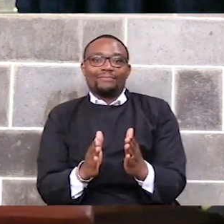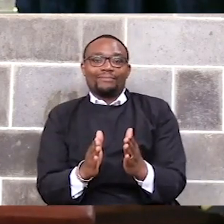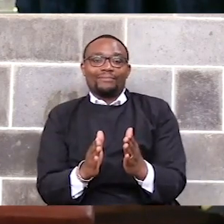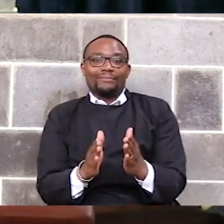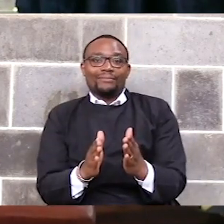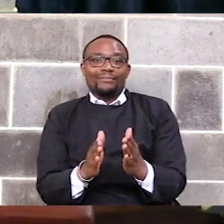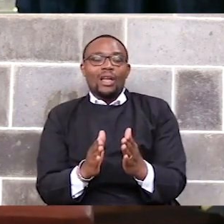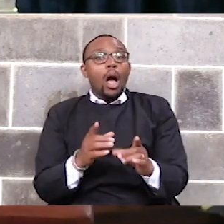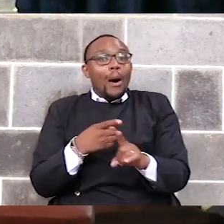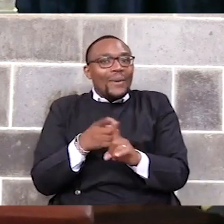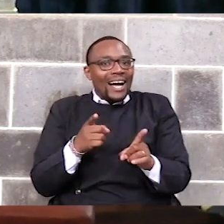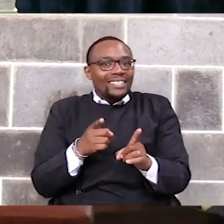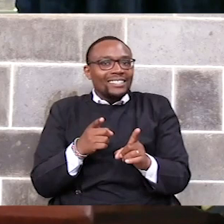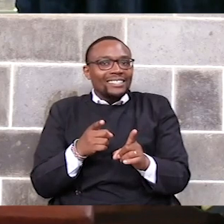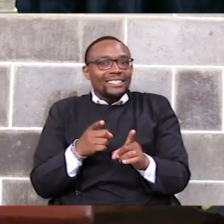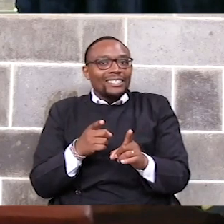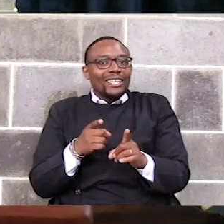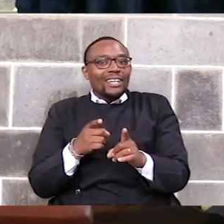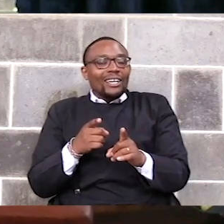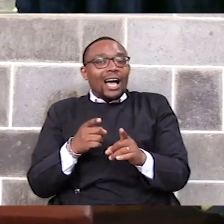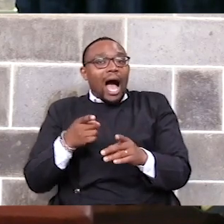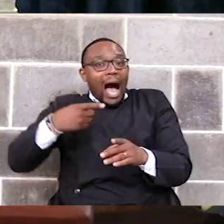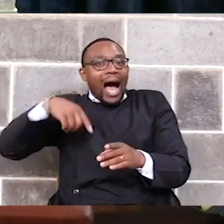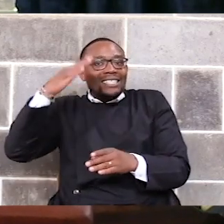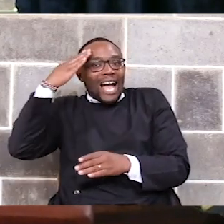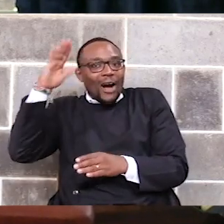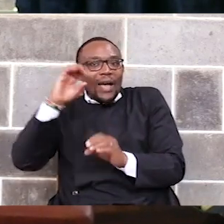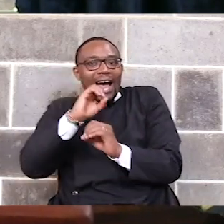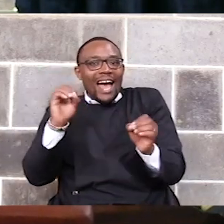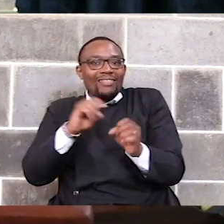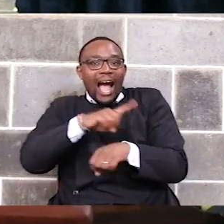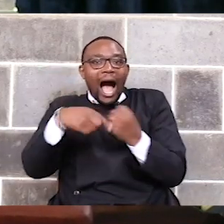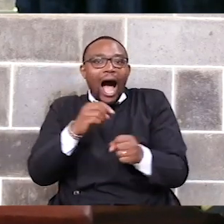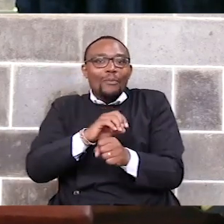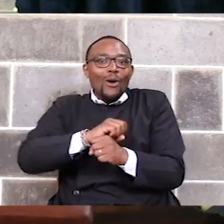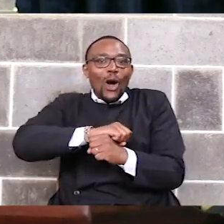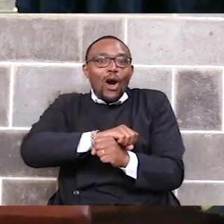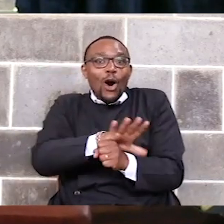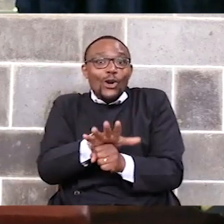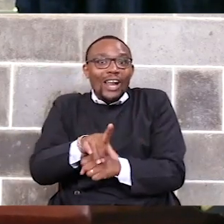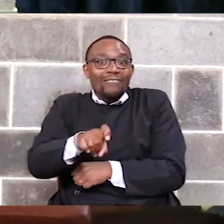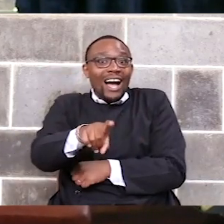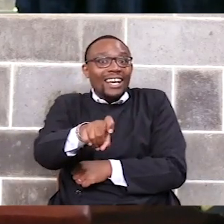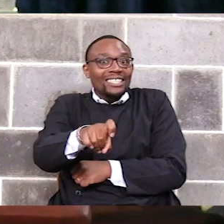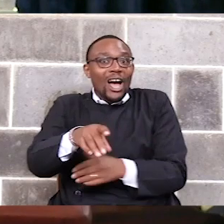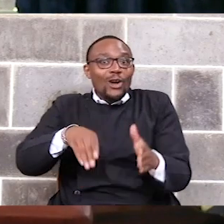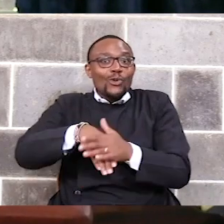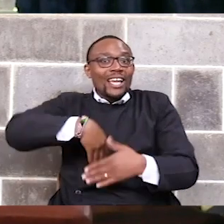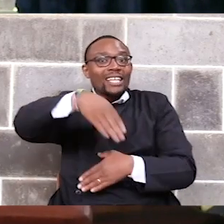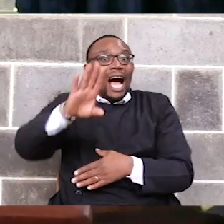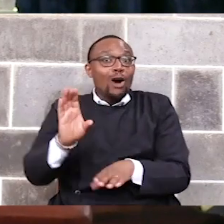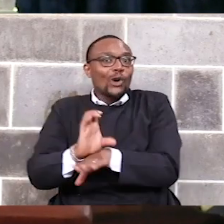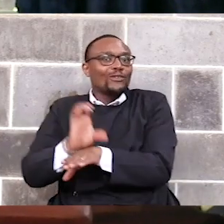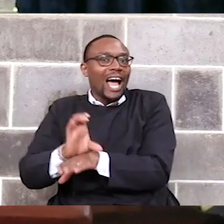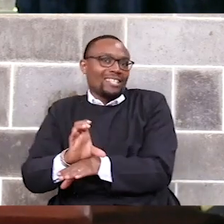Little did we know that the coronavirus was coming to chase us away from our churches and contain us in our